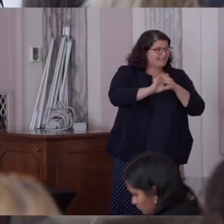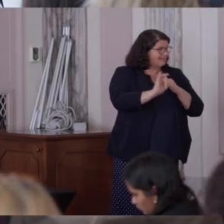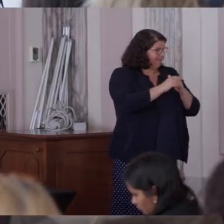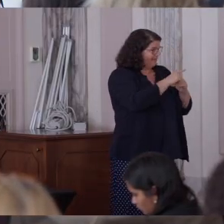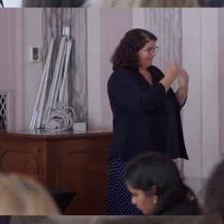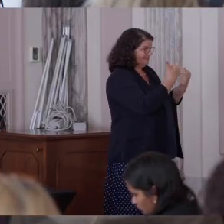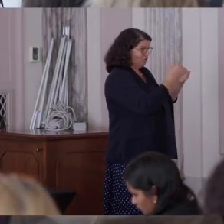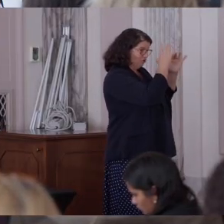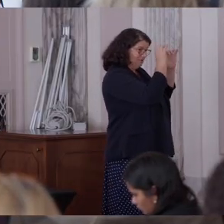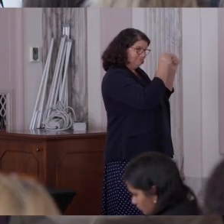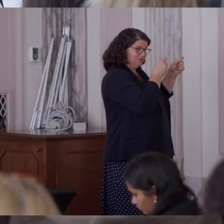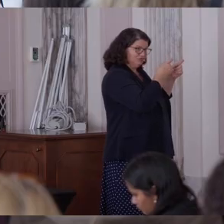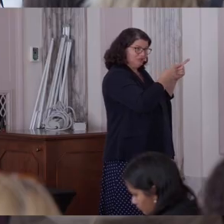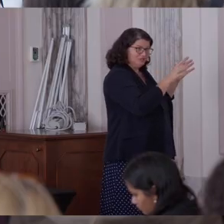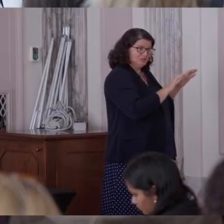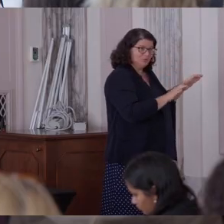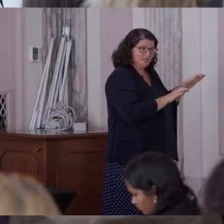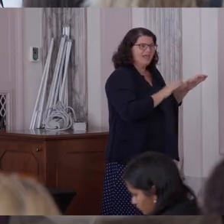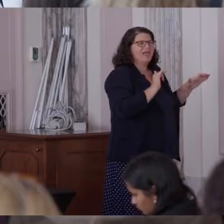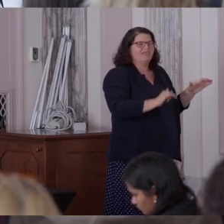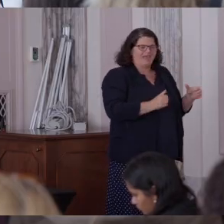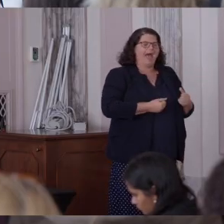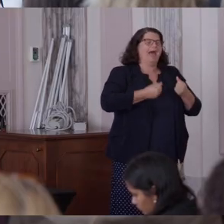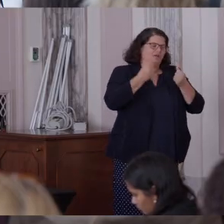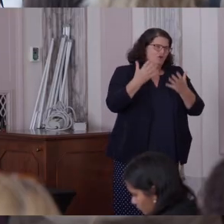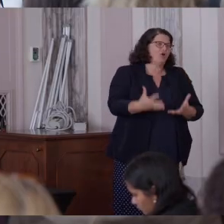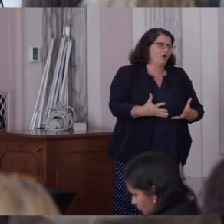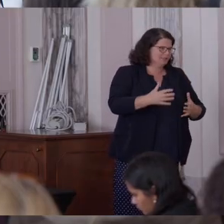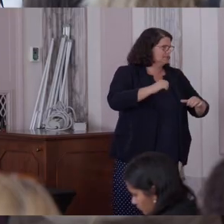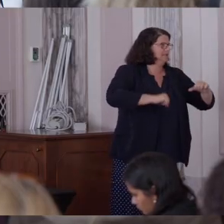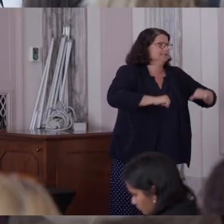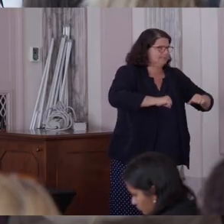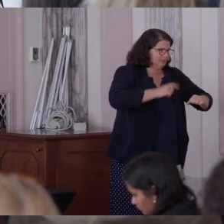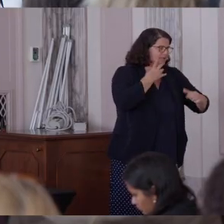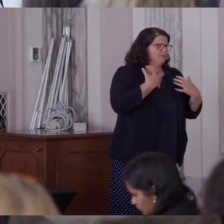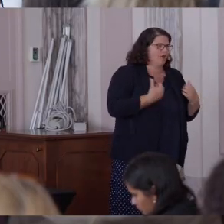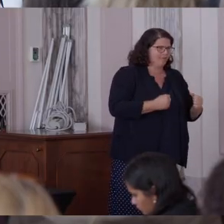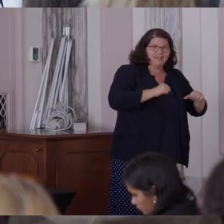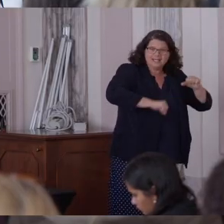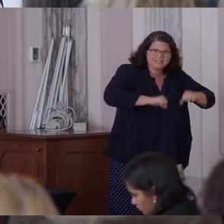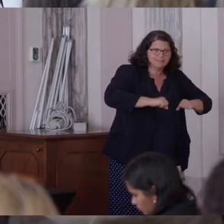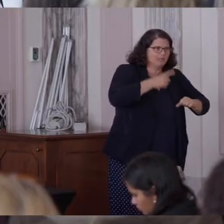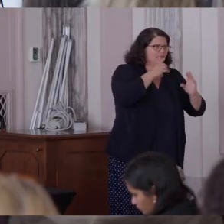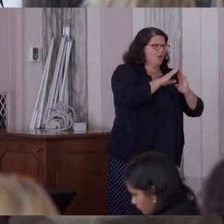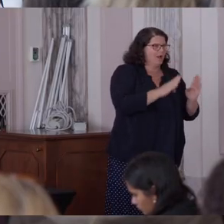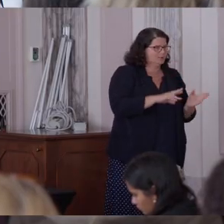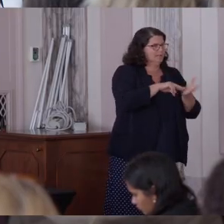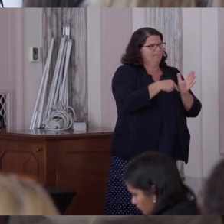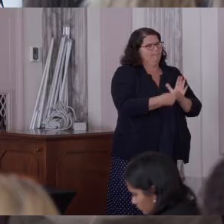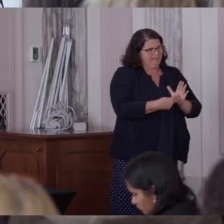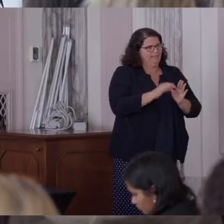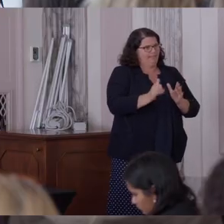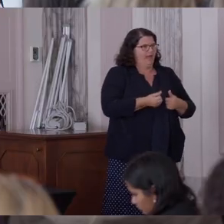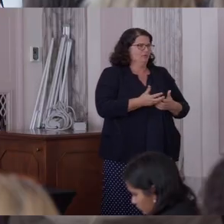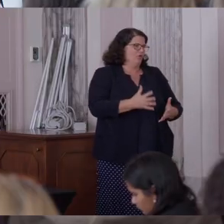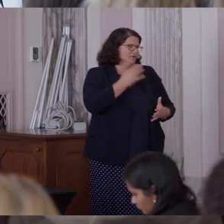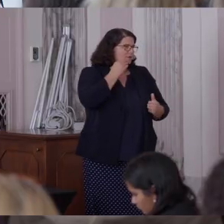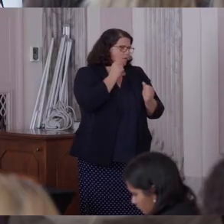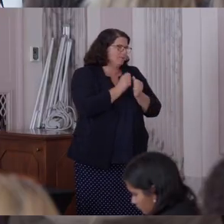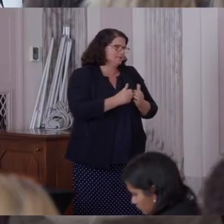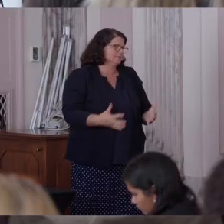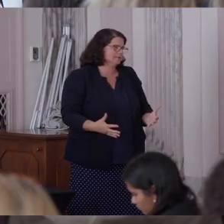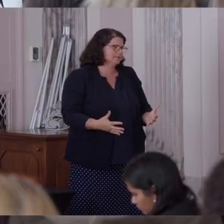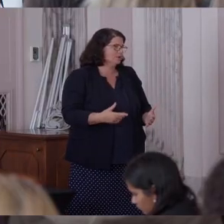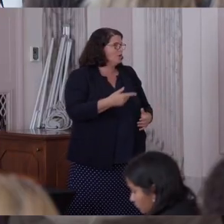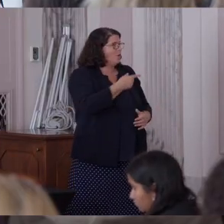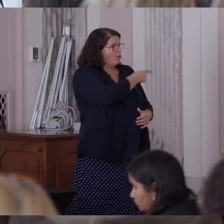what causes instability in health and housing. They are pulling the rug out from under people who rely on these services, and they are